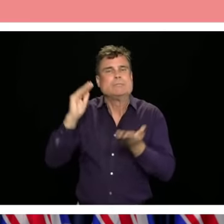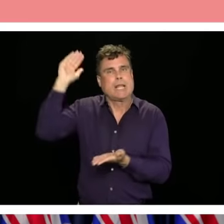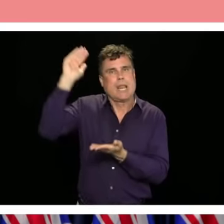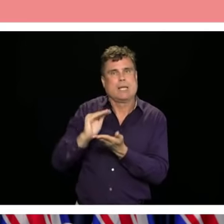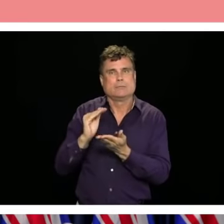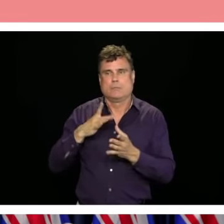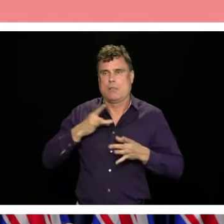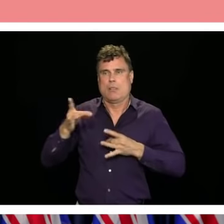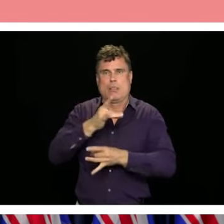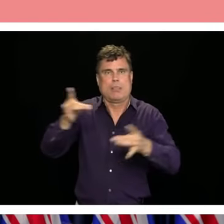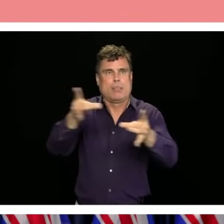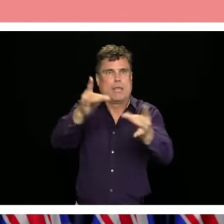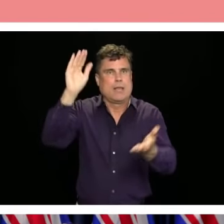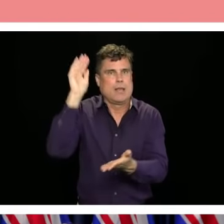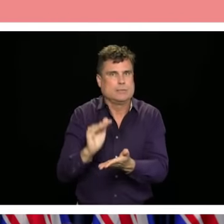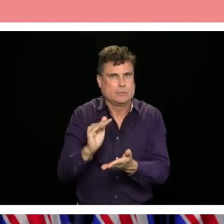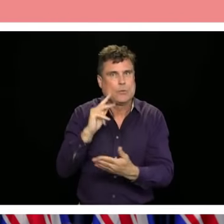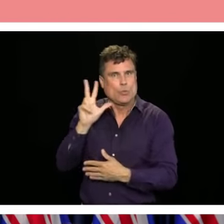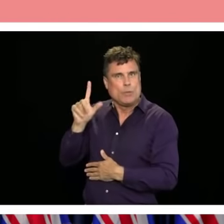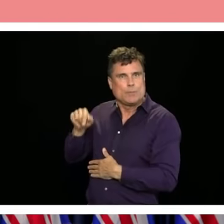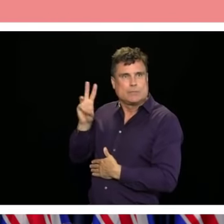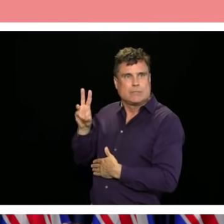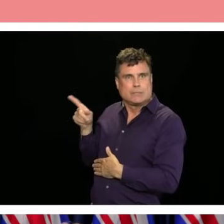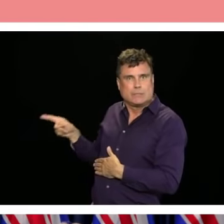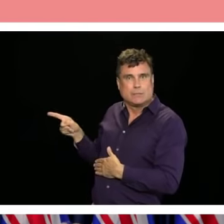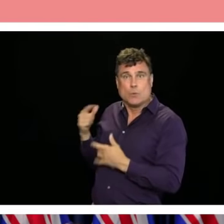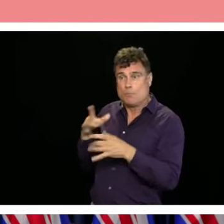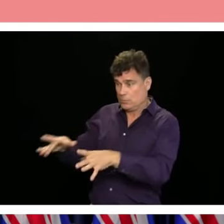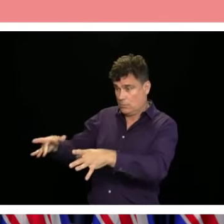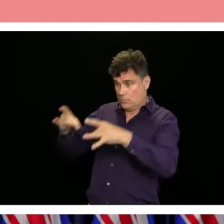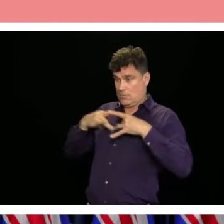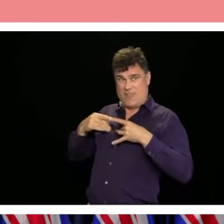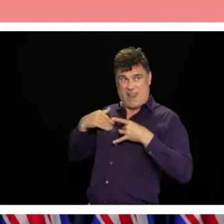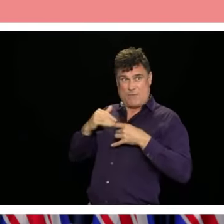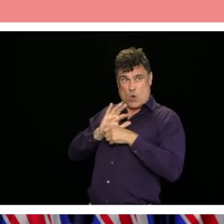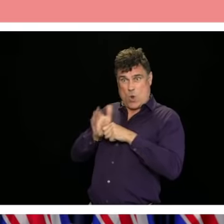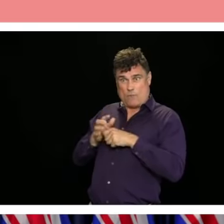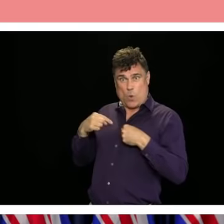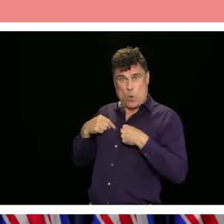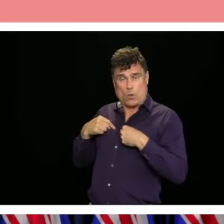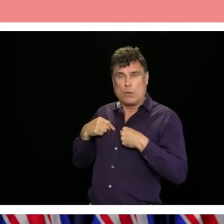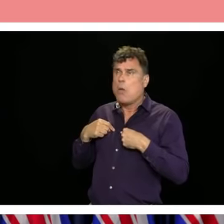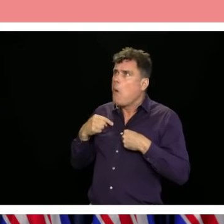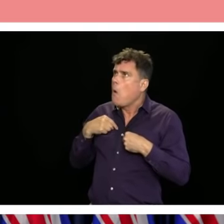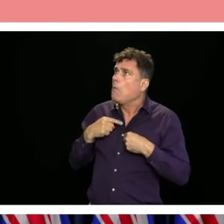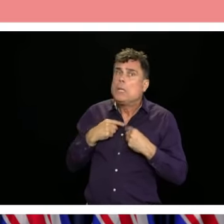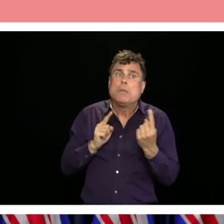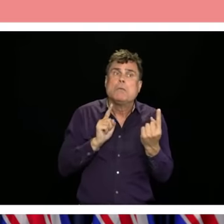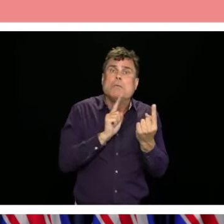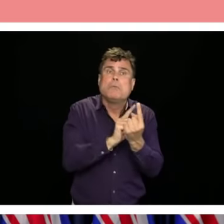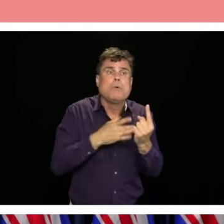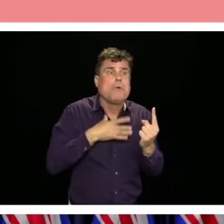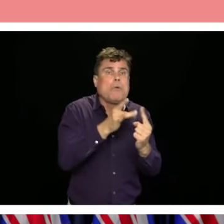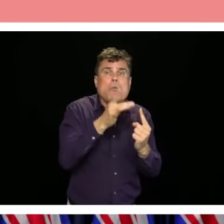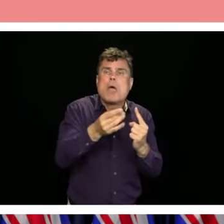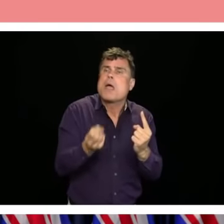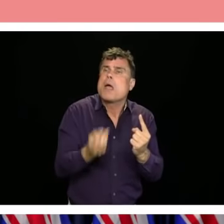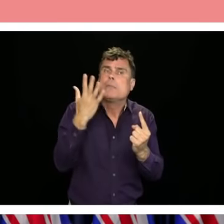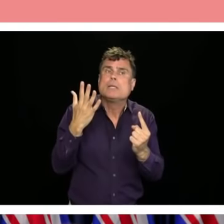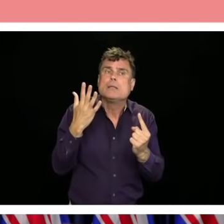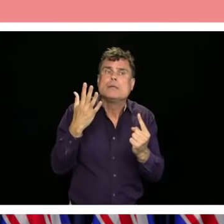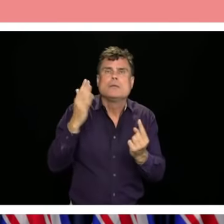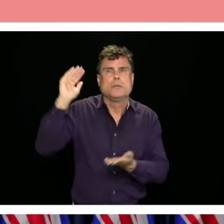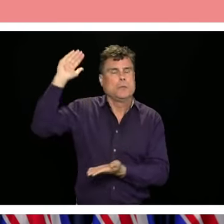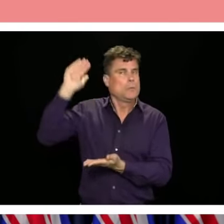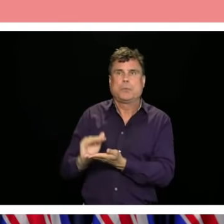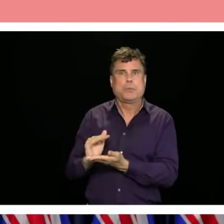in place, people had far fewer contacts, which made our work much easier. So there was 3.6 on